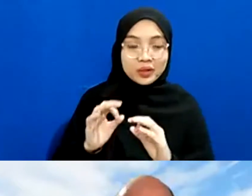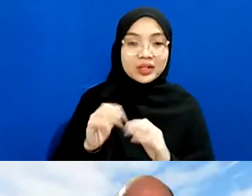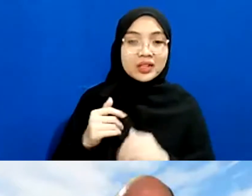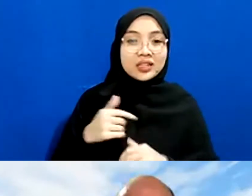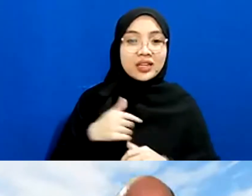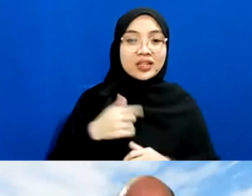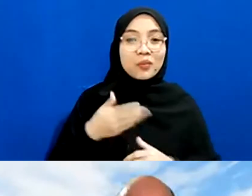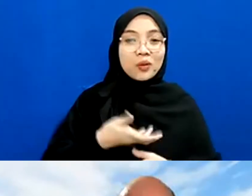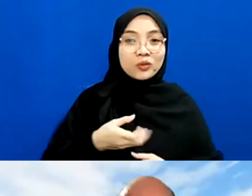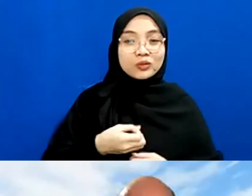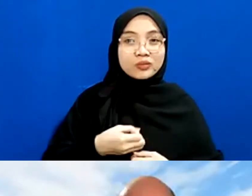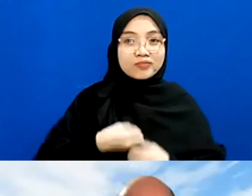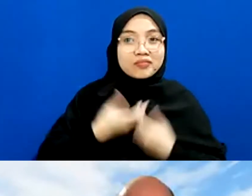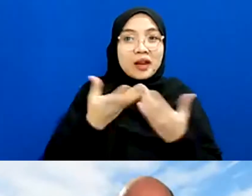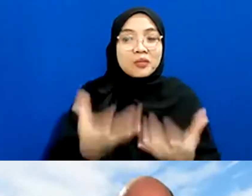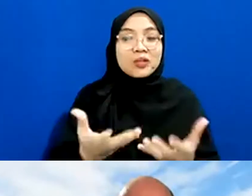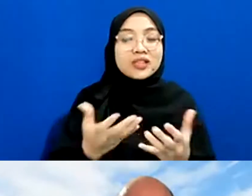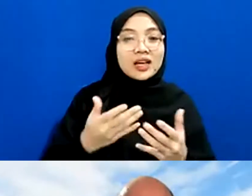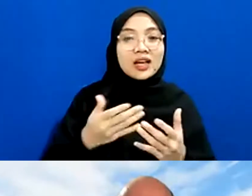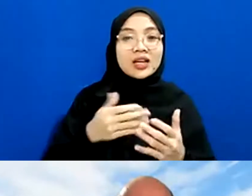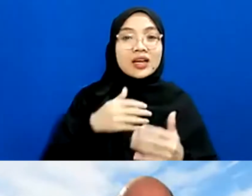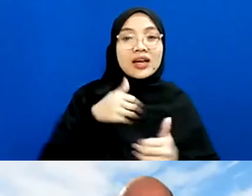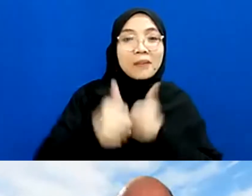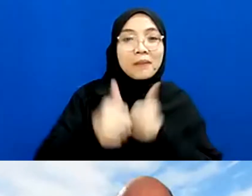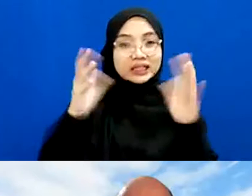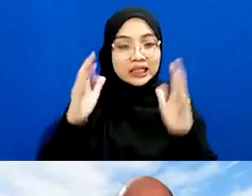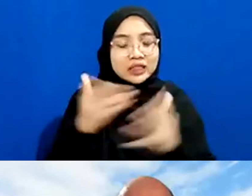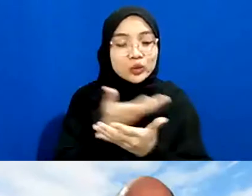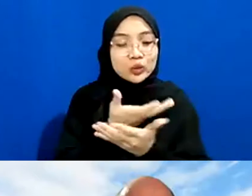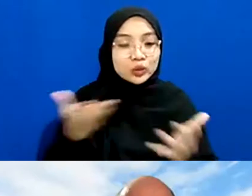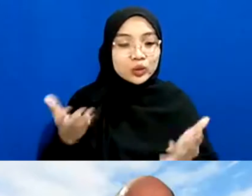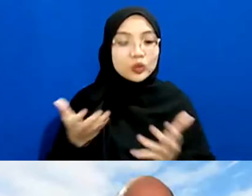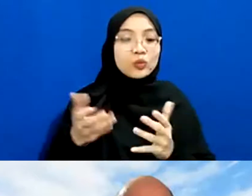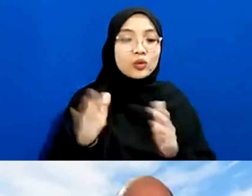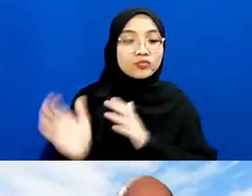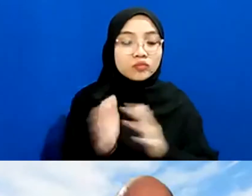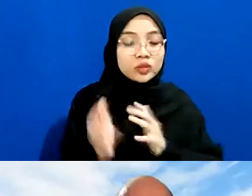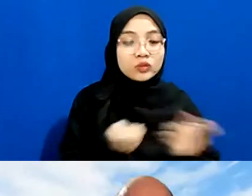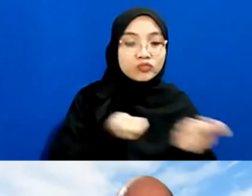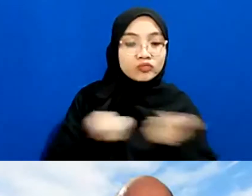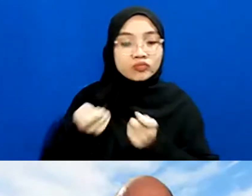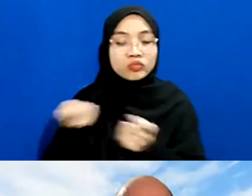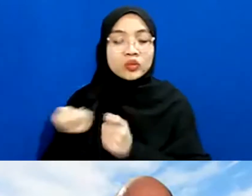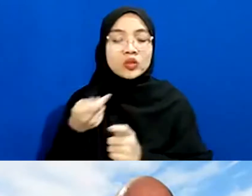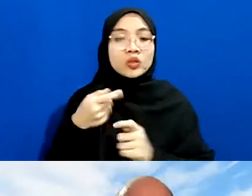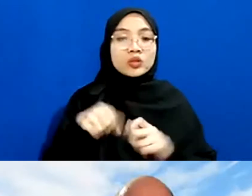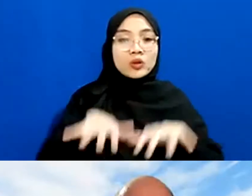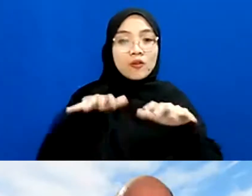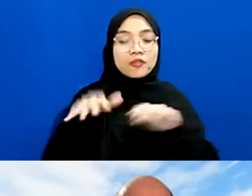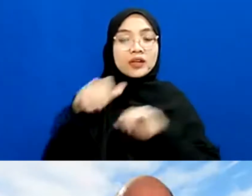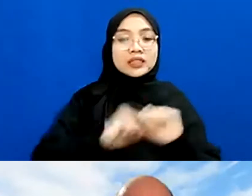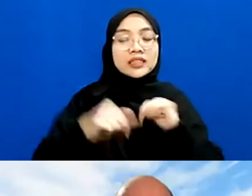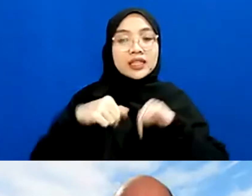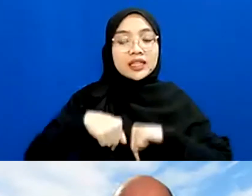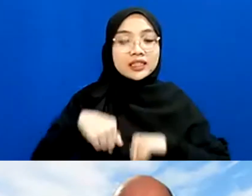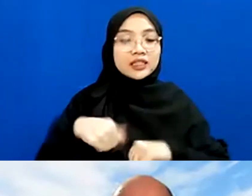my appreciations to your big effort in organizing this conference. I